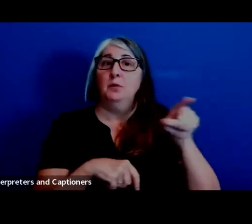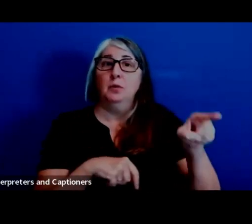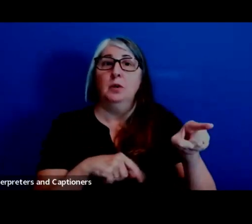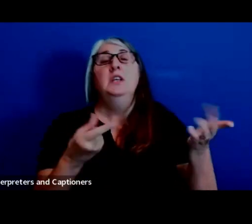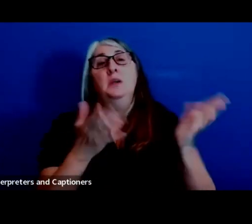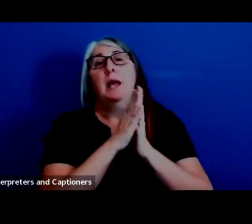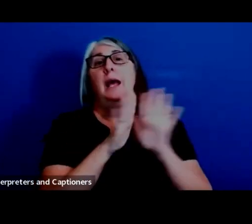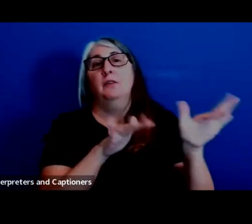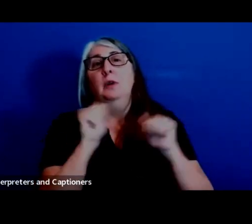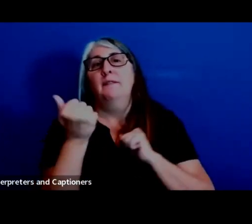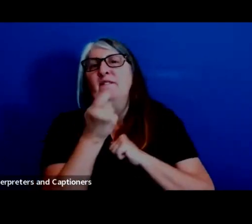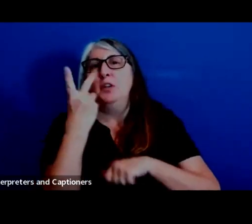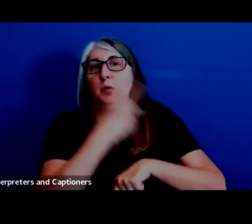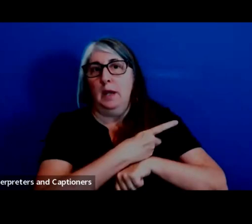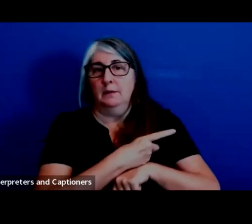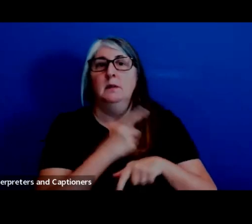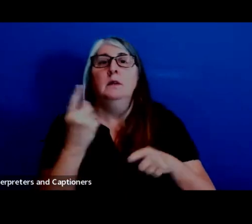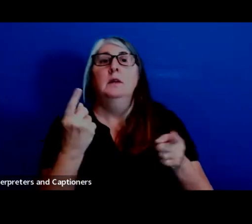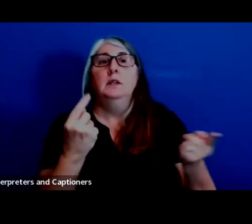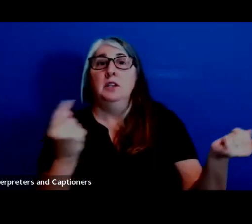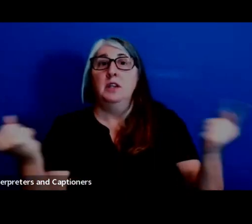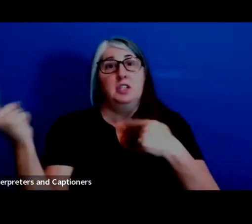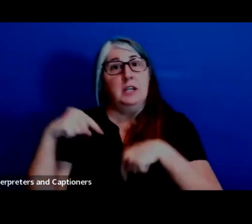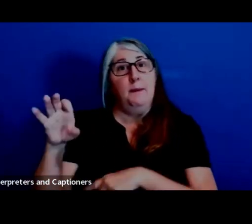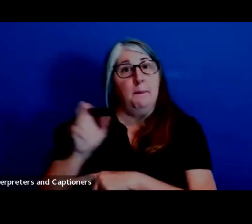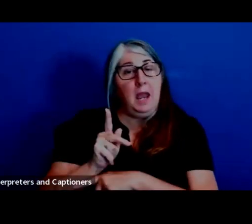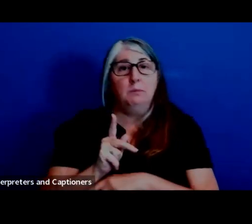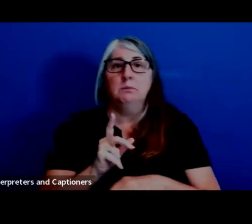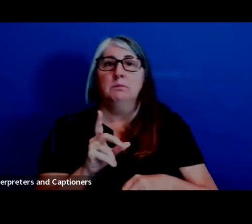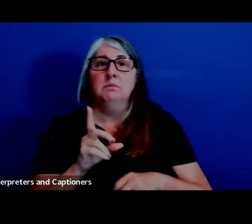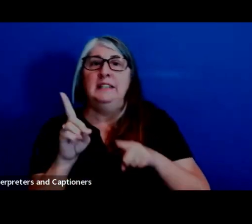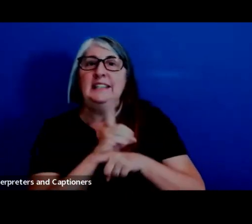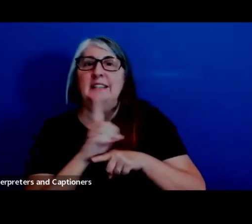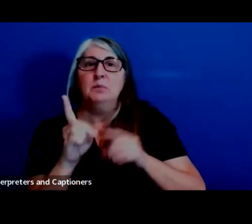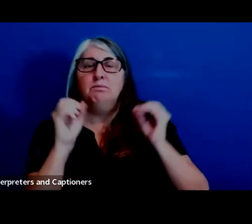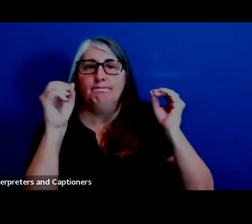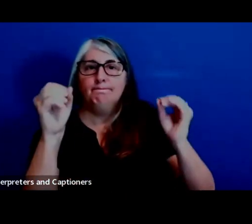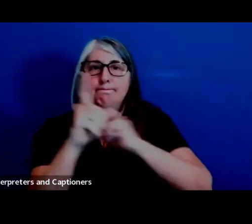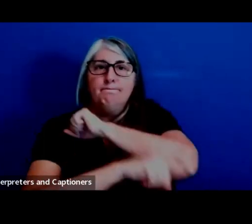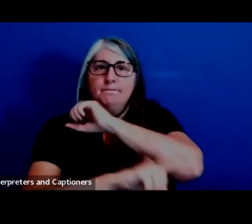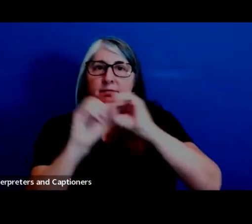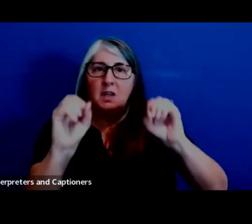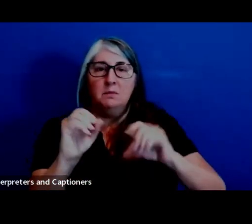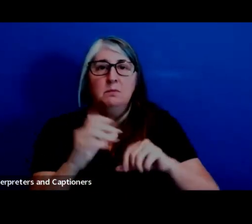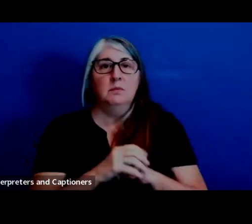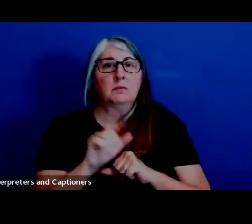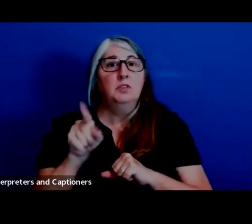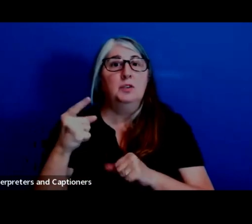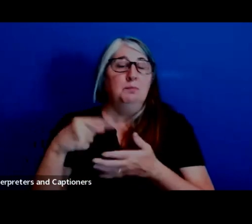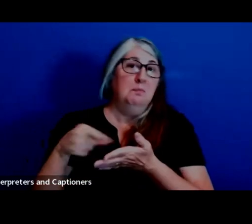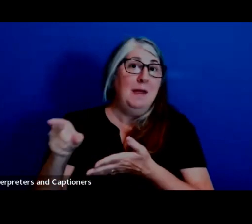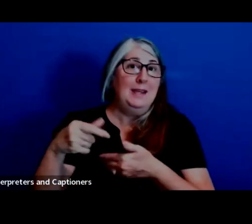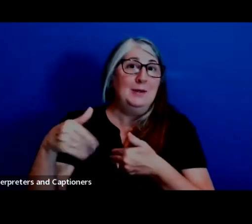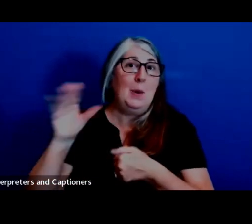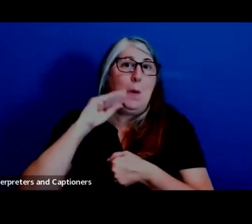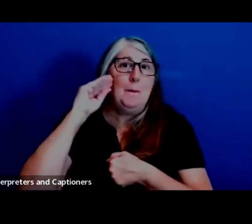leave work for a few days and she came back, no discipline whatsoever, but besides being paid to be home, you know, for a